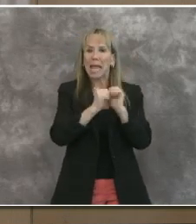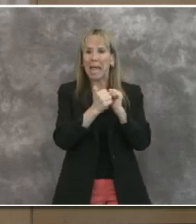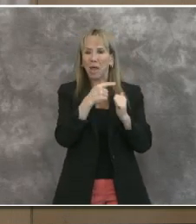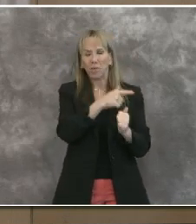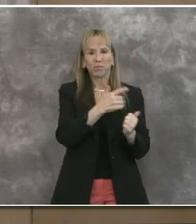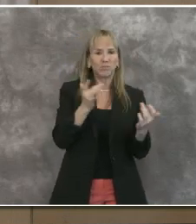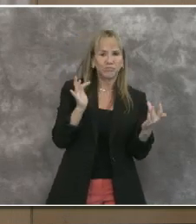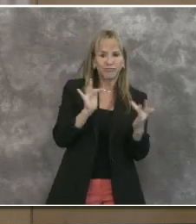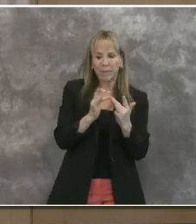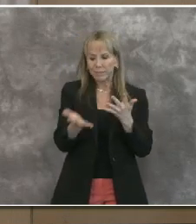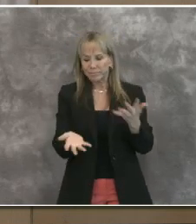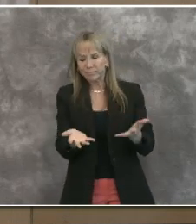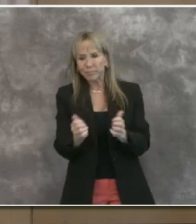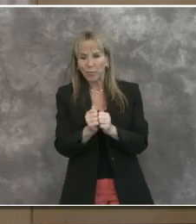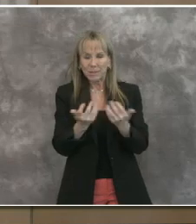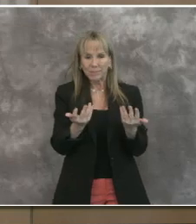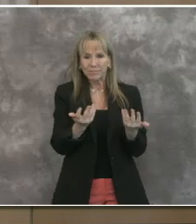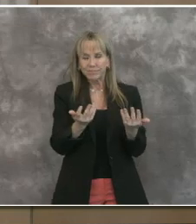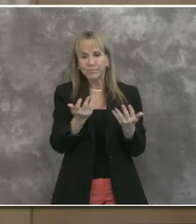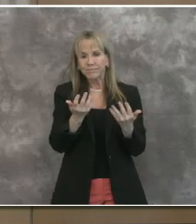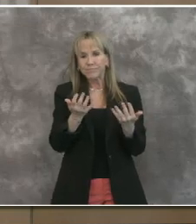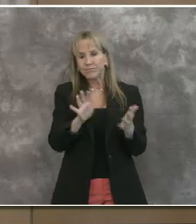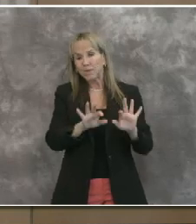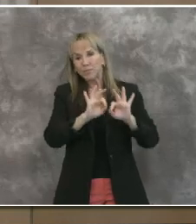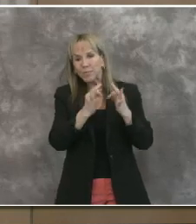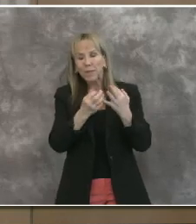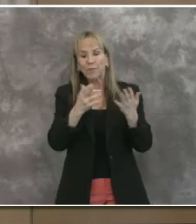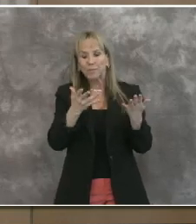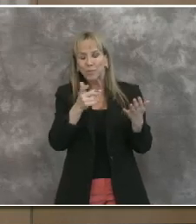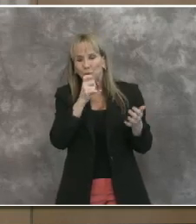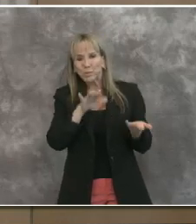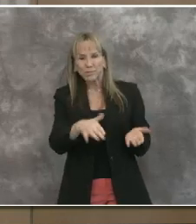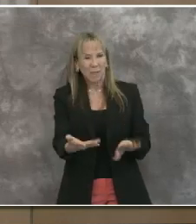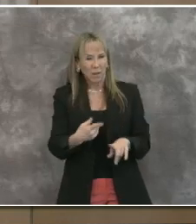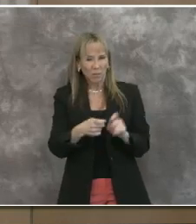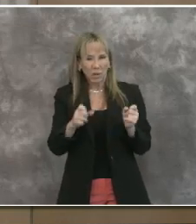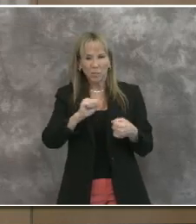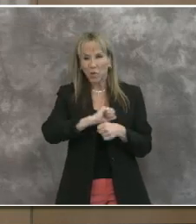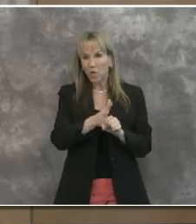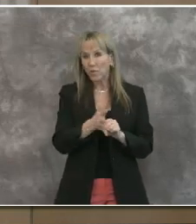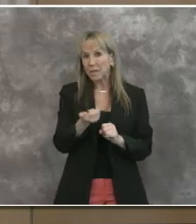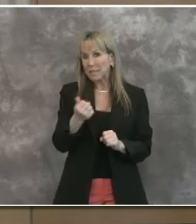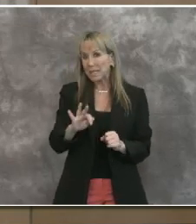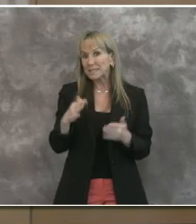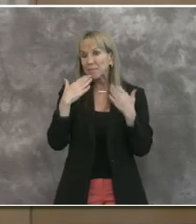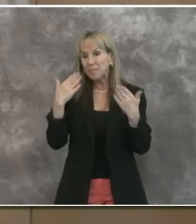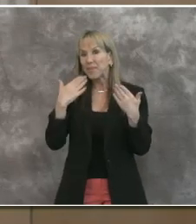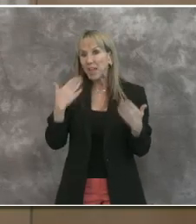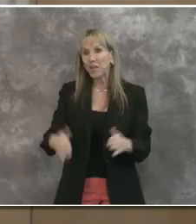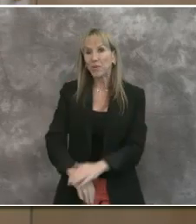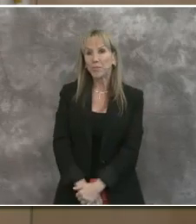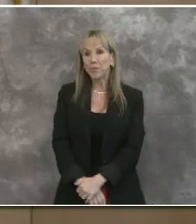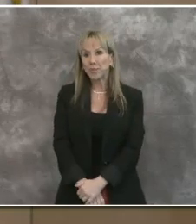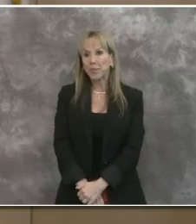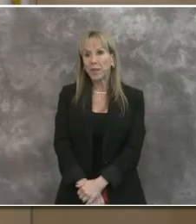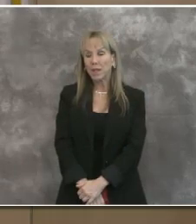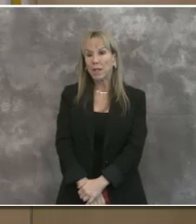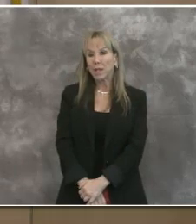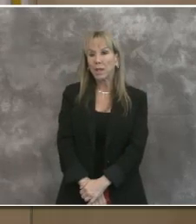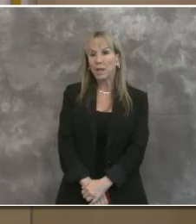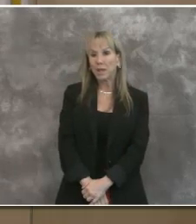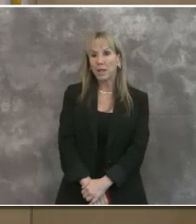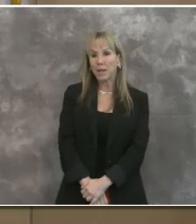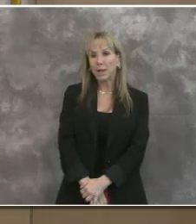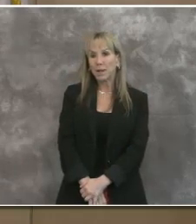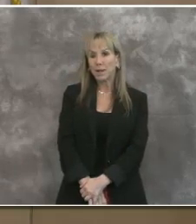contact with bodies if individuals have died from COVID-19. All right. Thank you, Dr. Wooten.